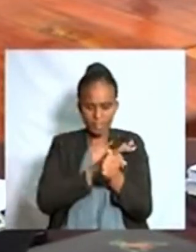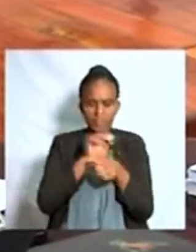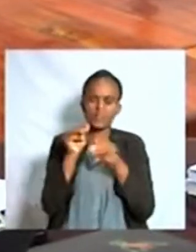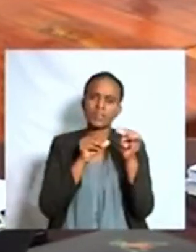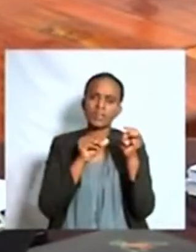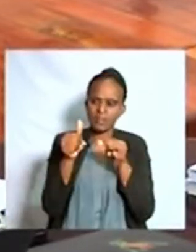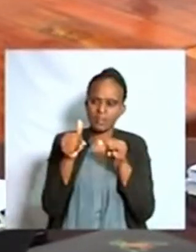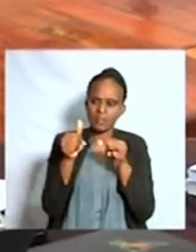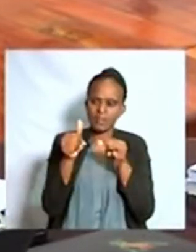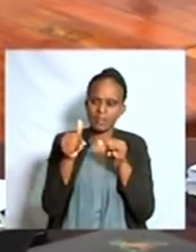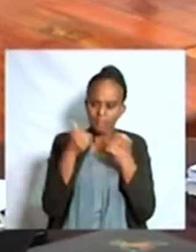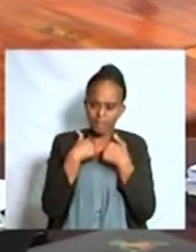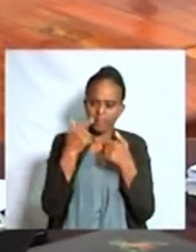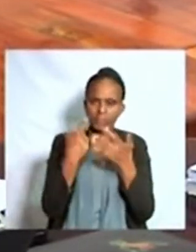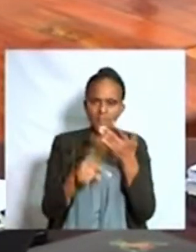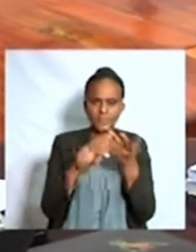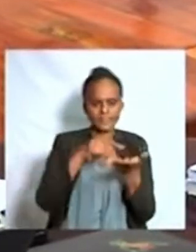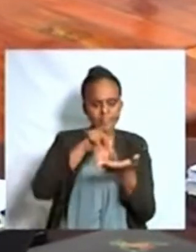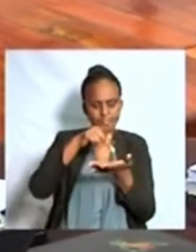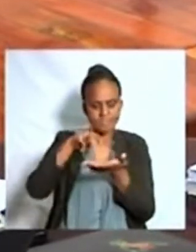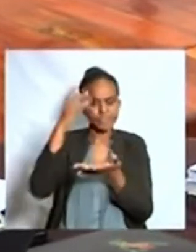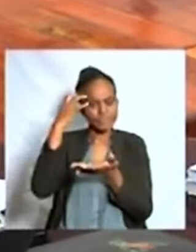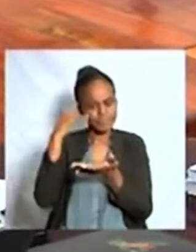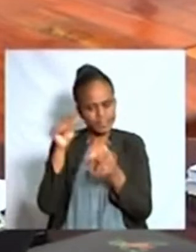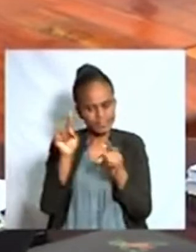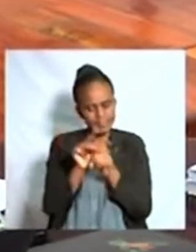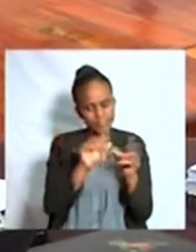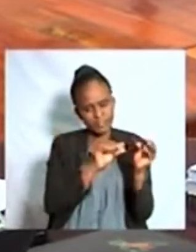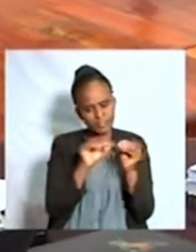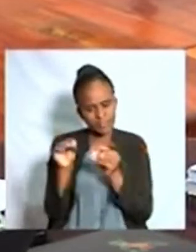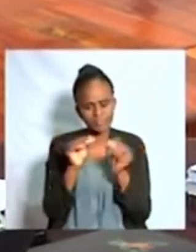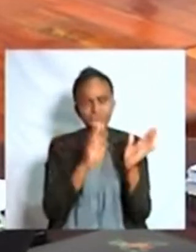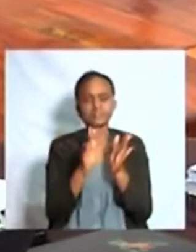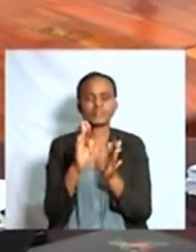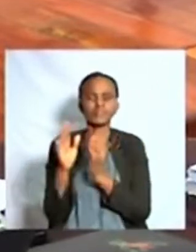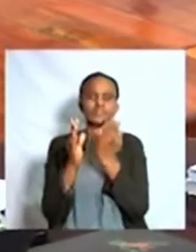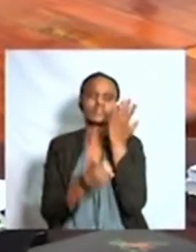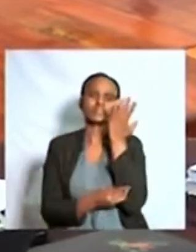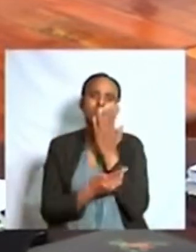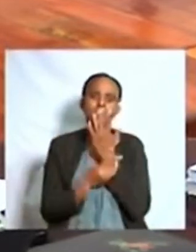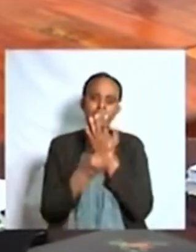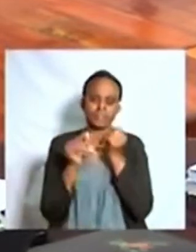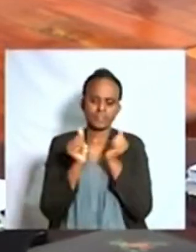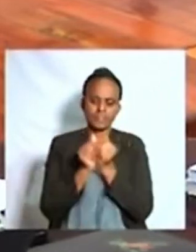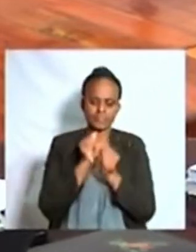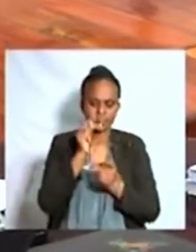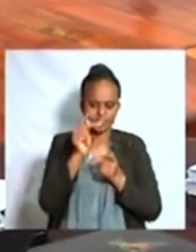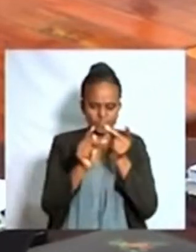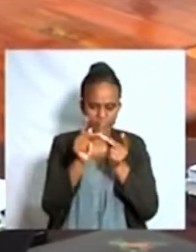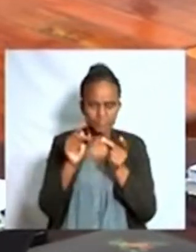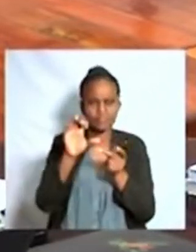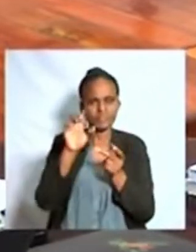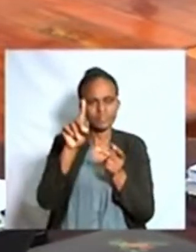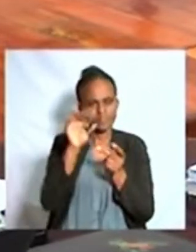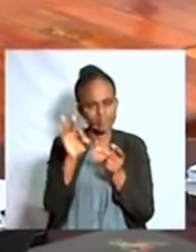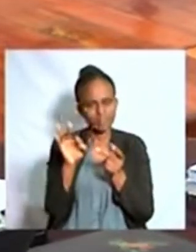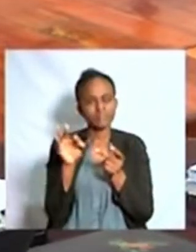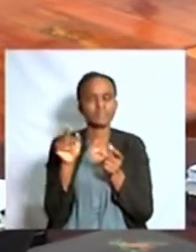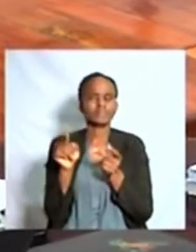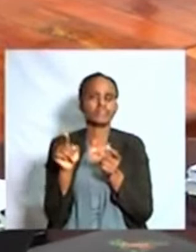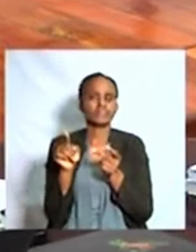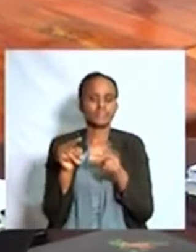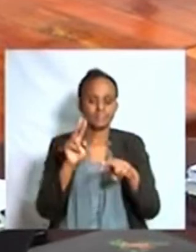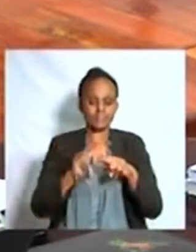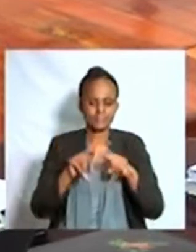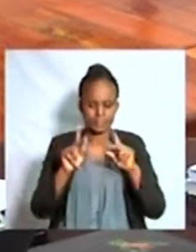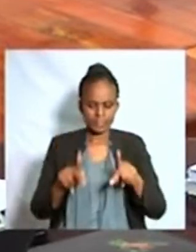administratively designated them as clerical officers and moved them to Planning Department to aid with the processing of CDF applications.